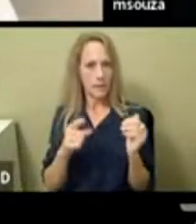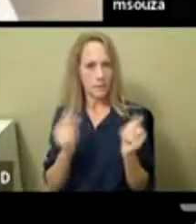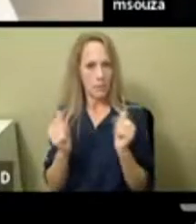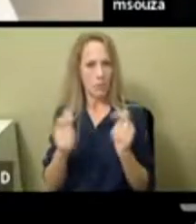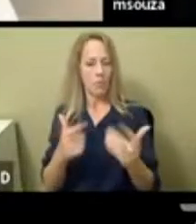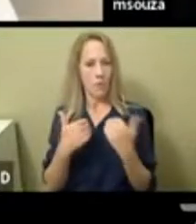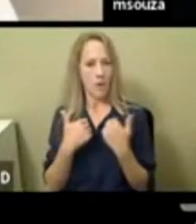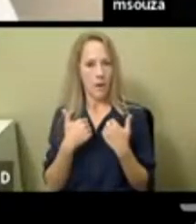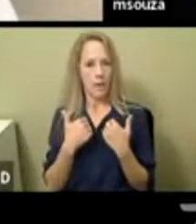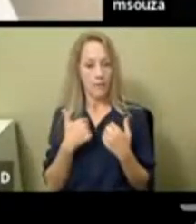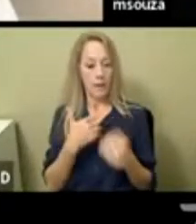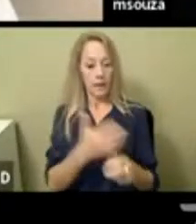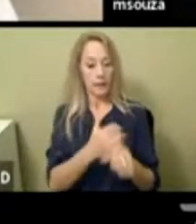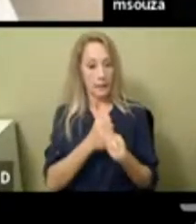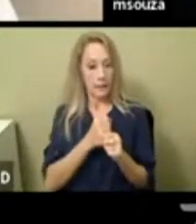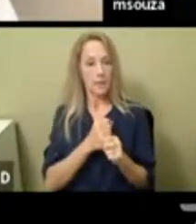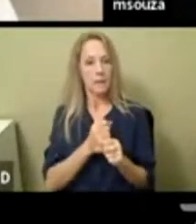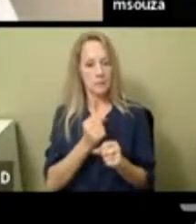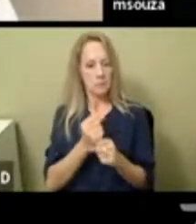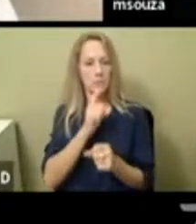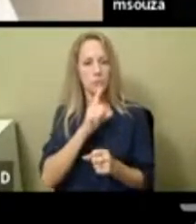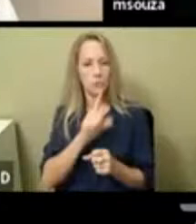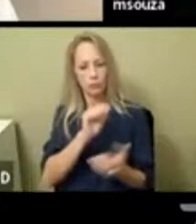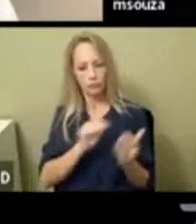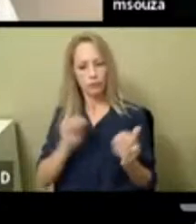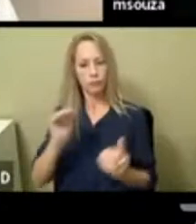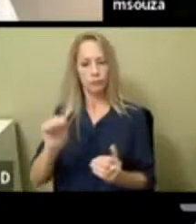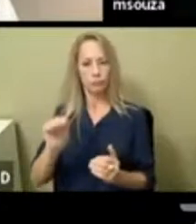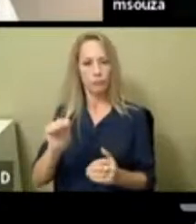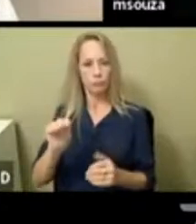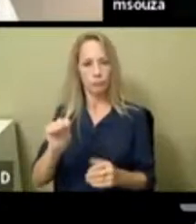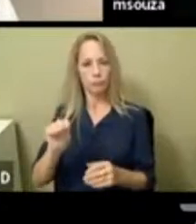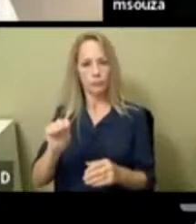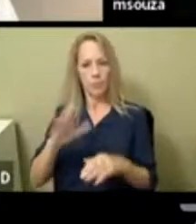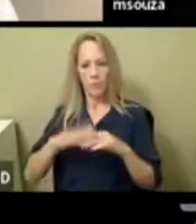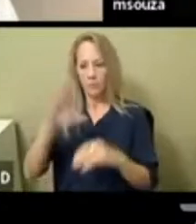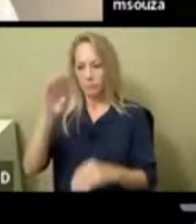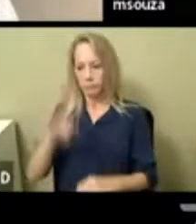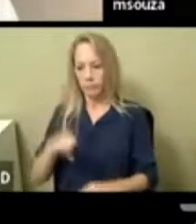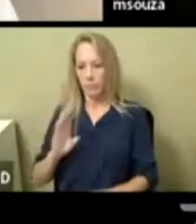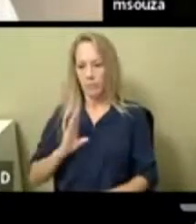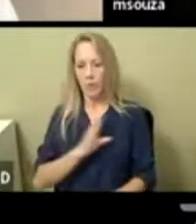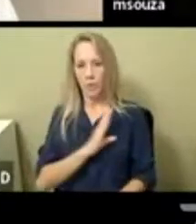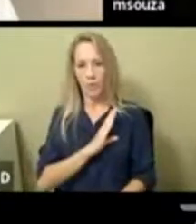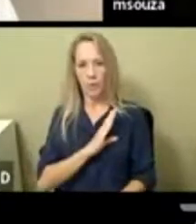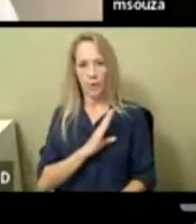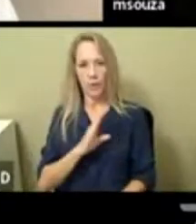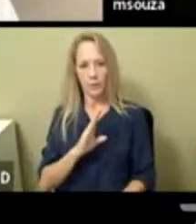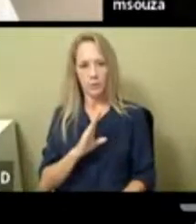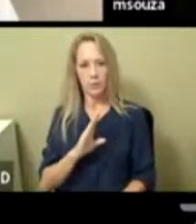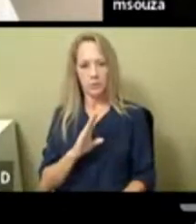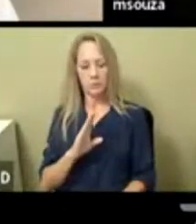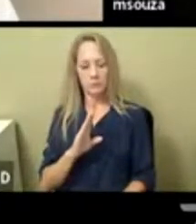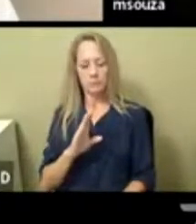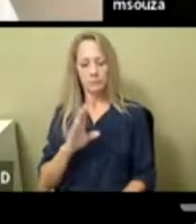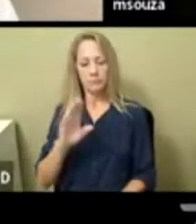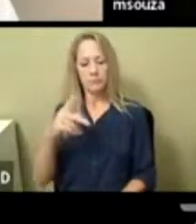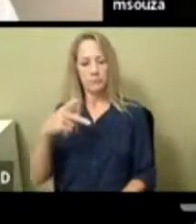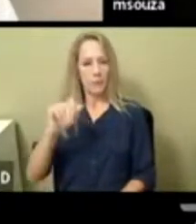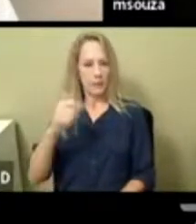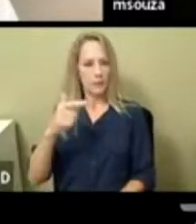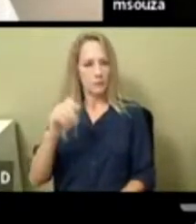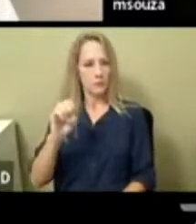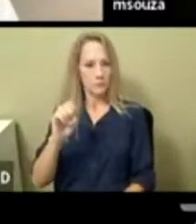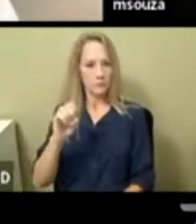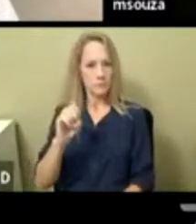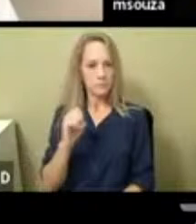it, I'll make sure we post it on the board website, web page. I don't think it's a website, a page.